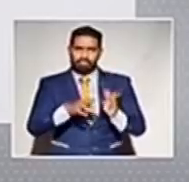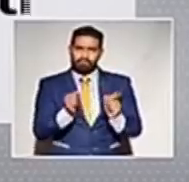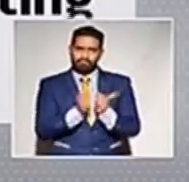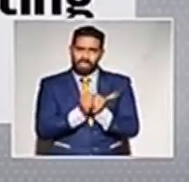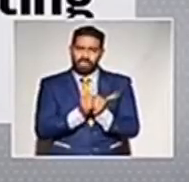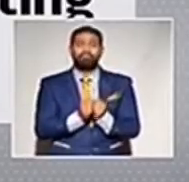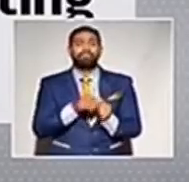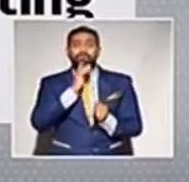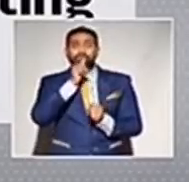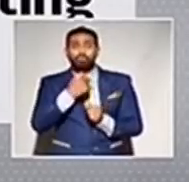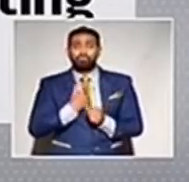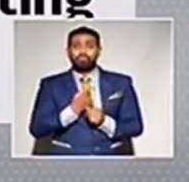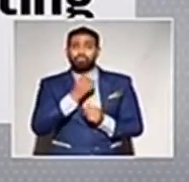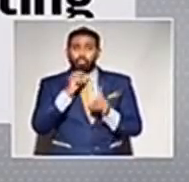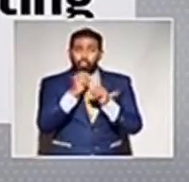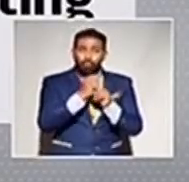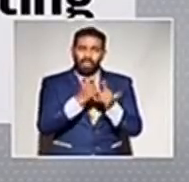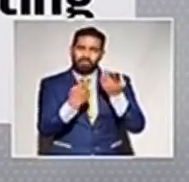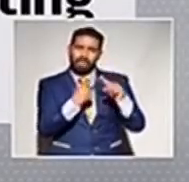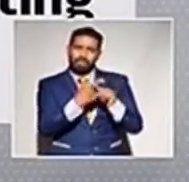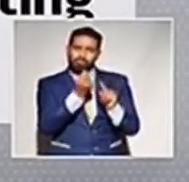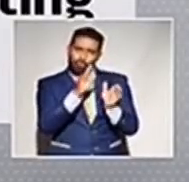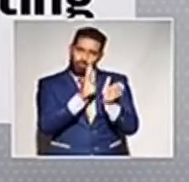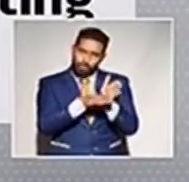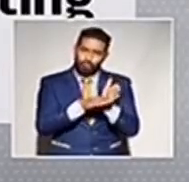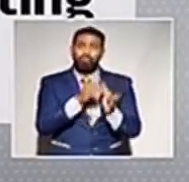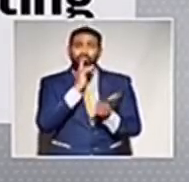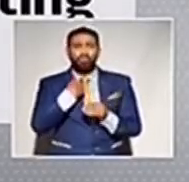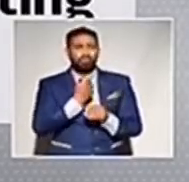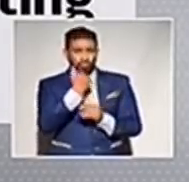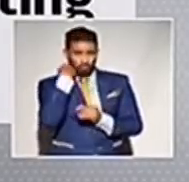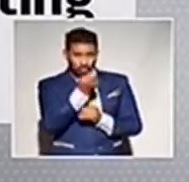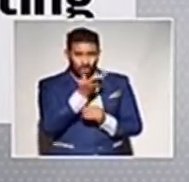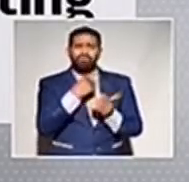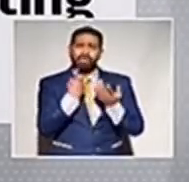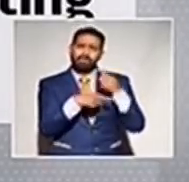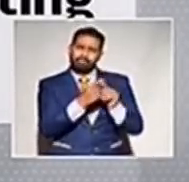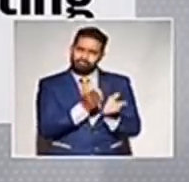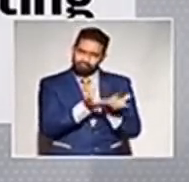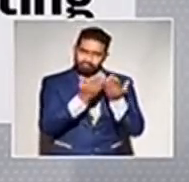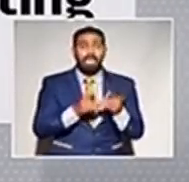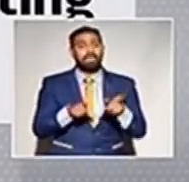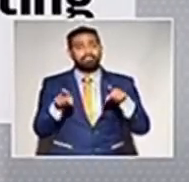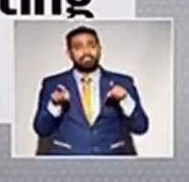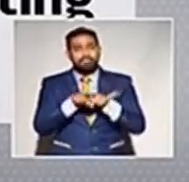Include reforms to restore the independence of institutions including the Judiciary,